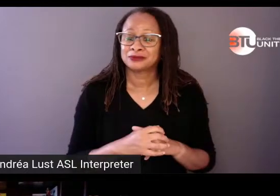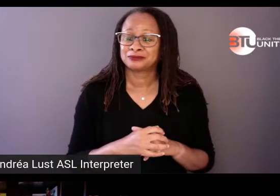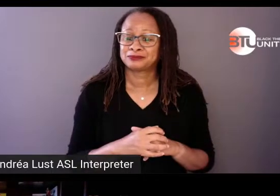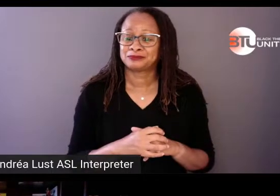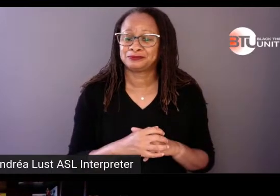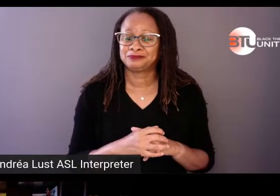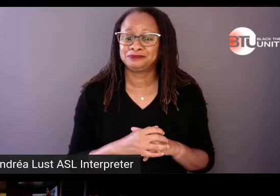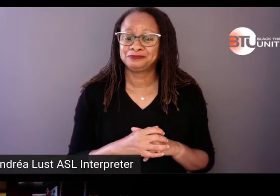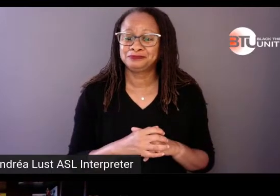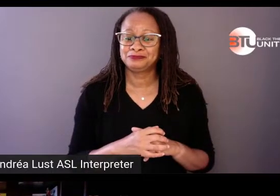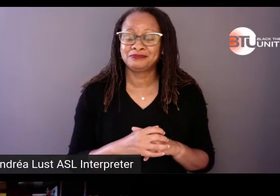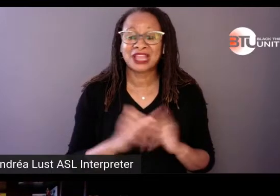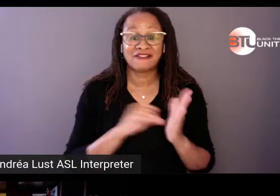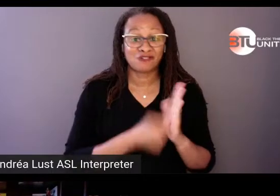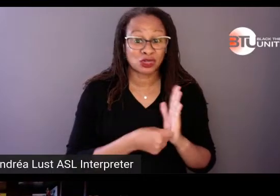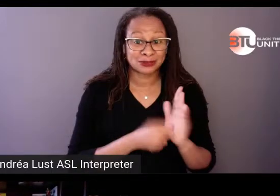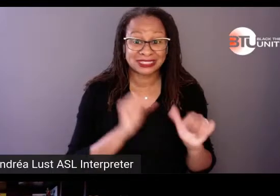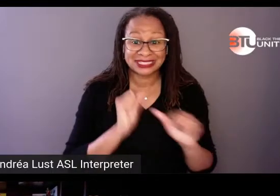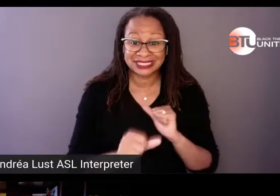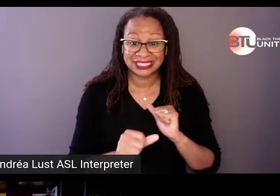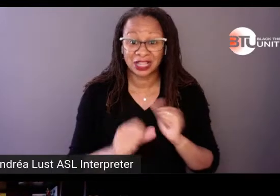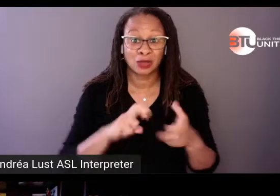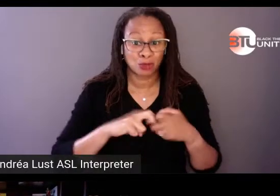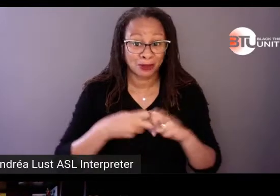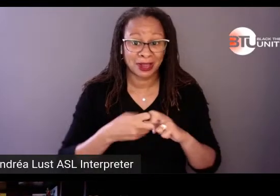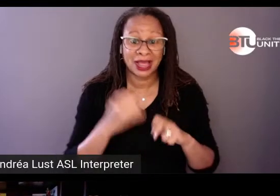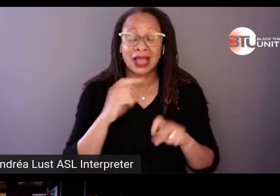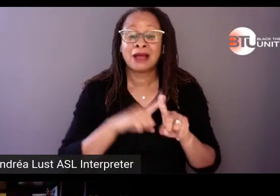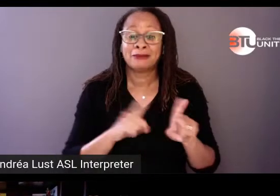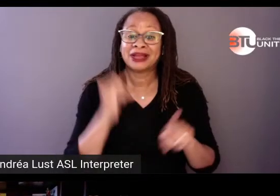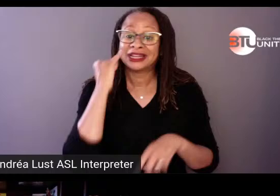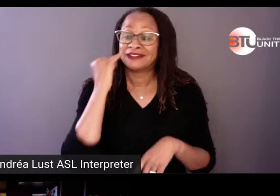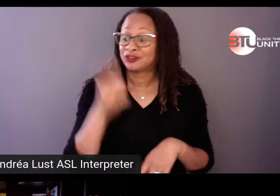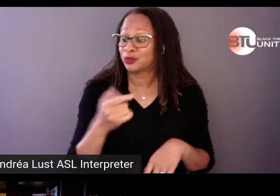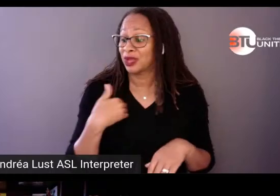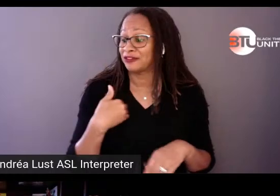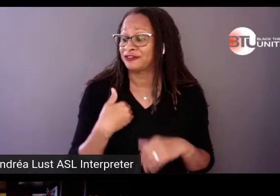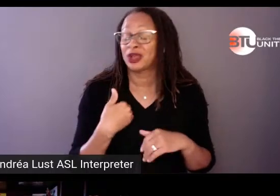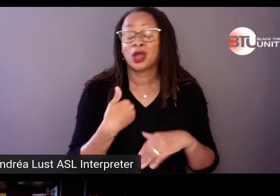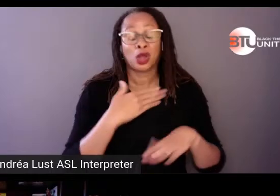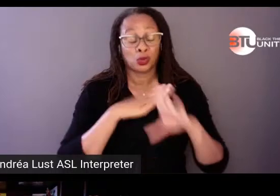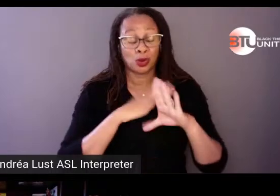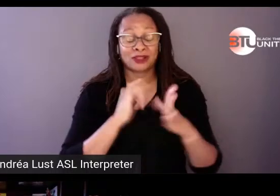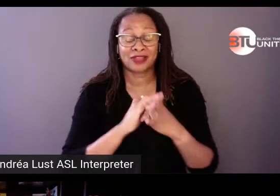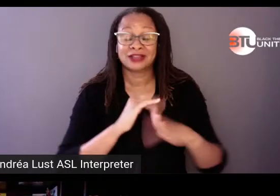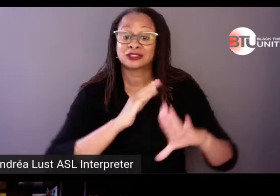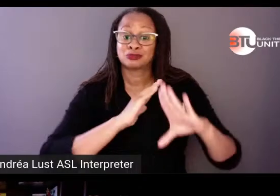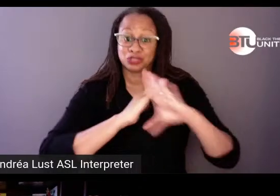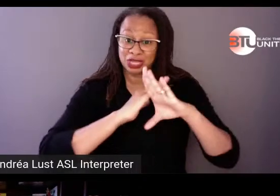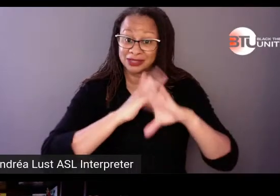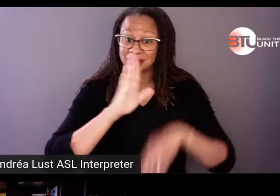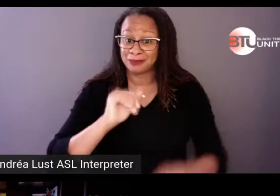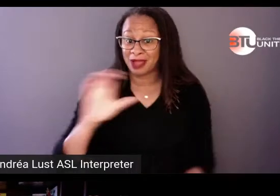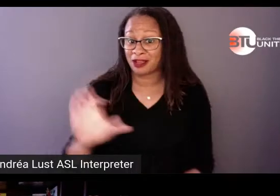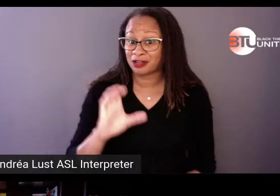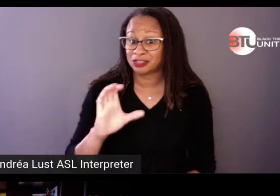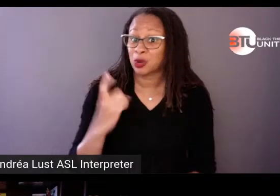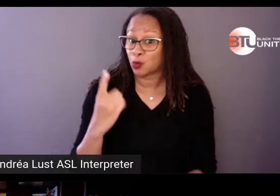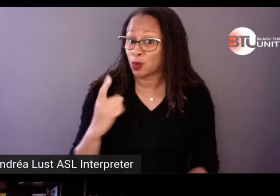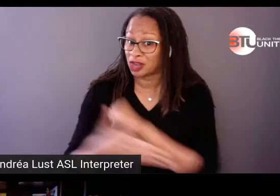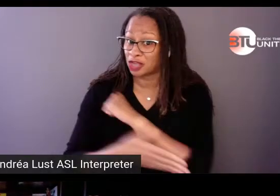enforcement is still an issue, but if you have a protected a work that's protected by copyright in one